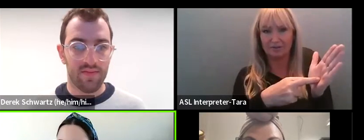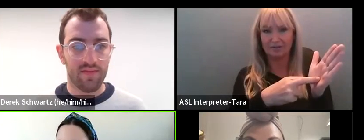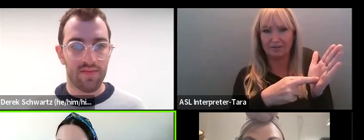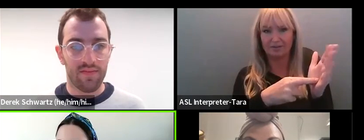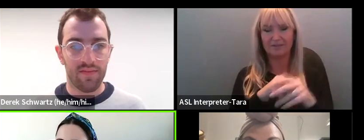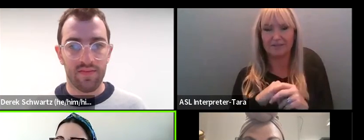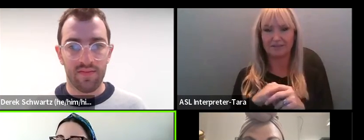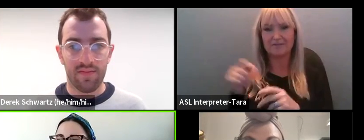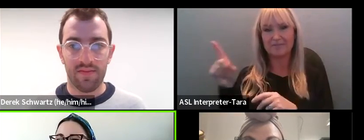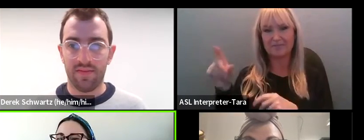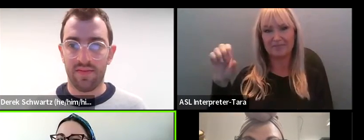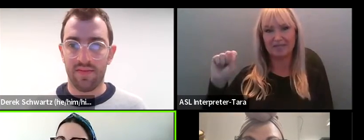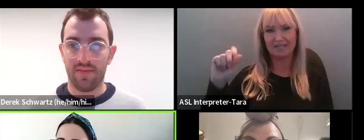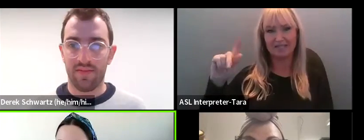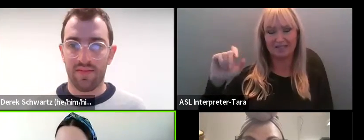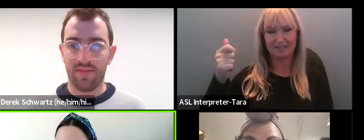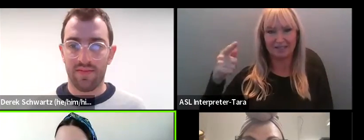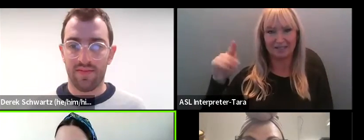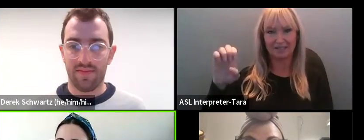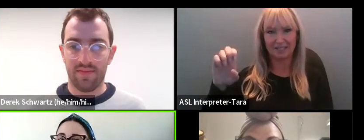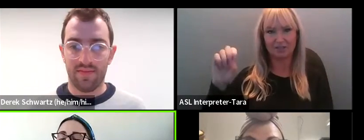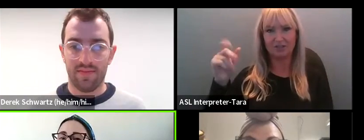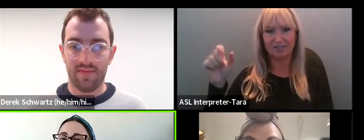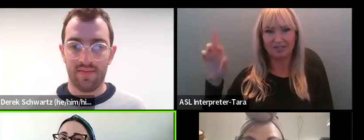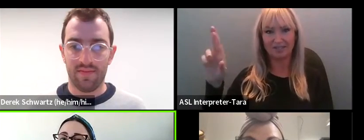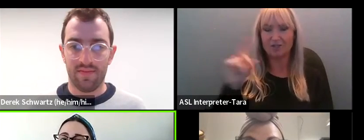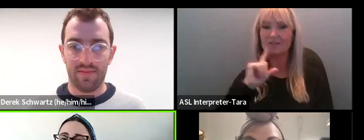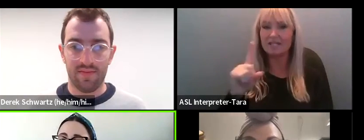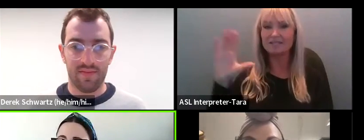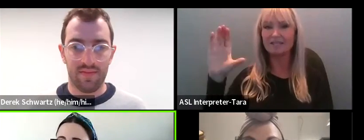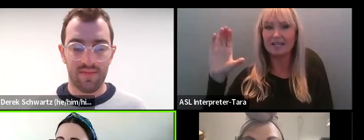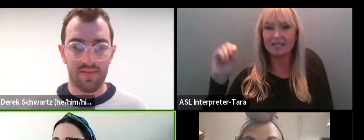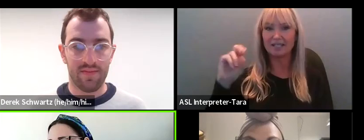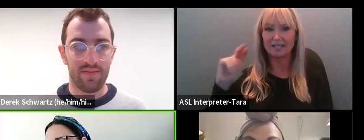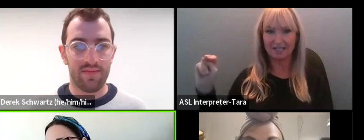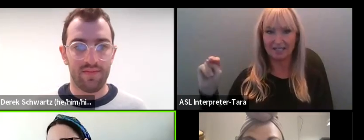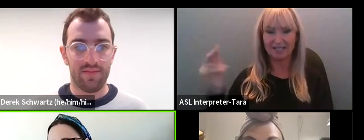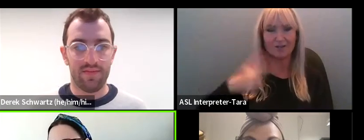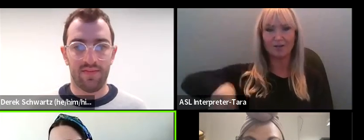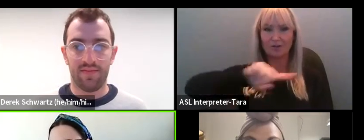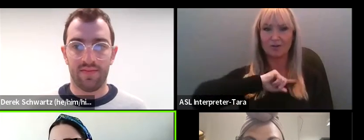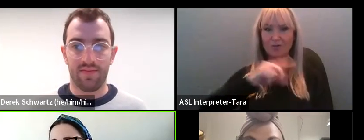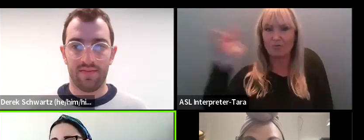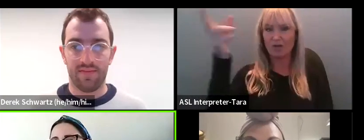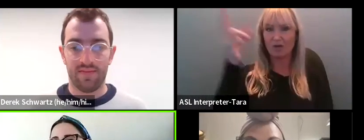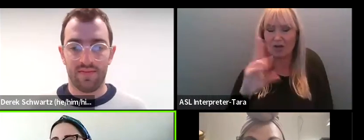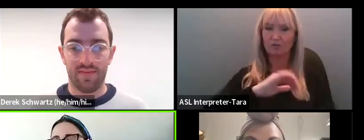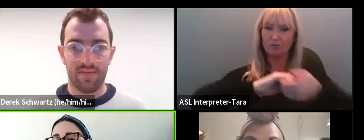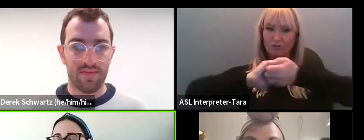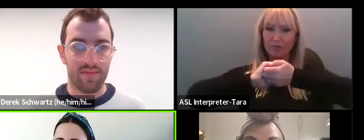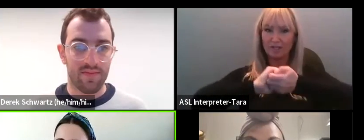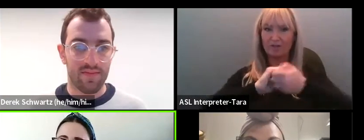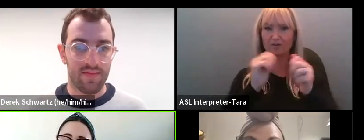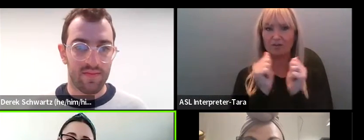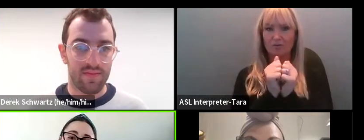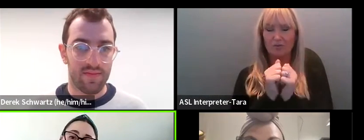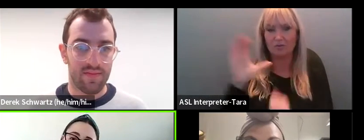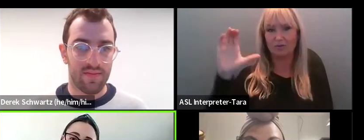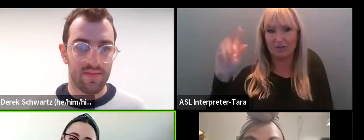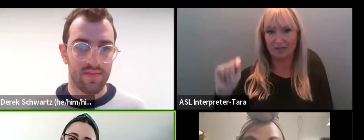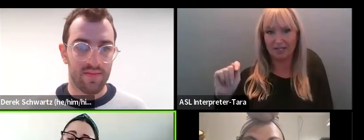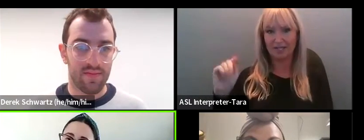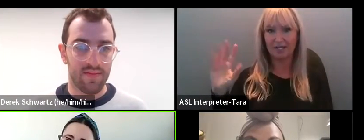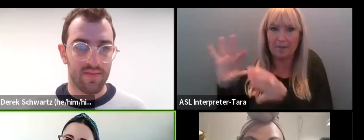of Sageseeker is Connecticut. We are honored to have collaborated with a